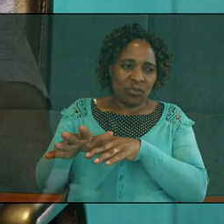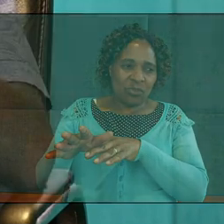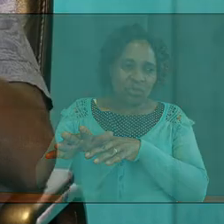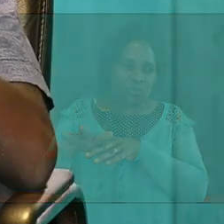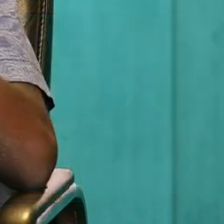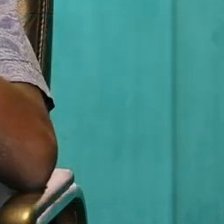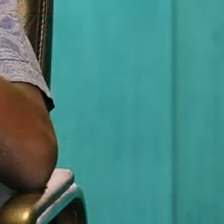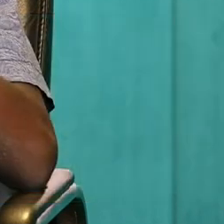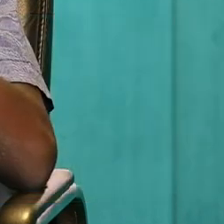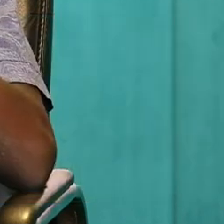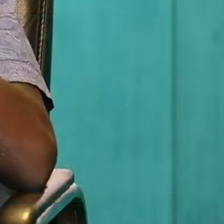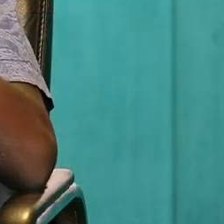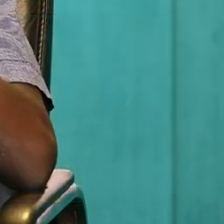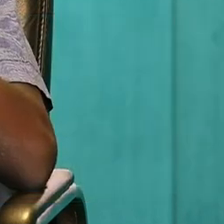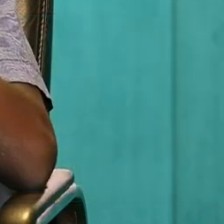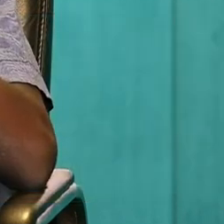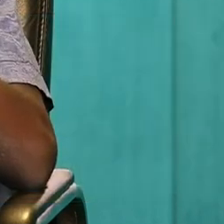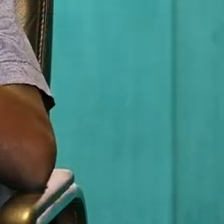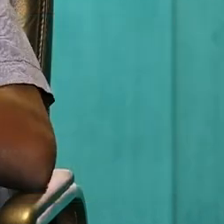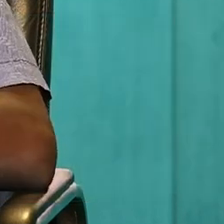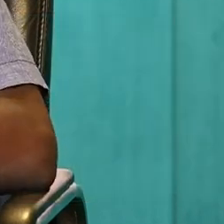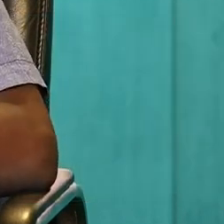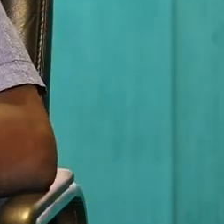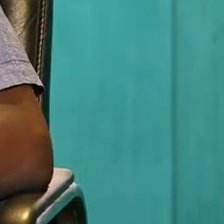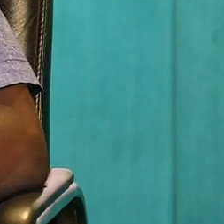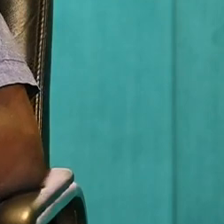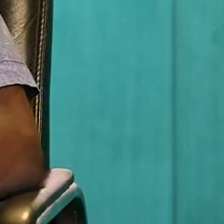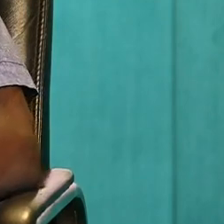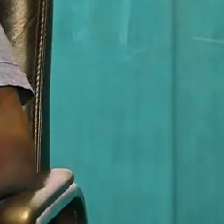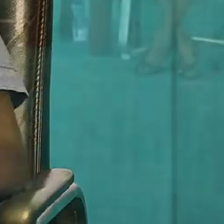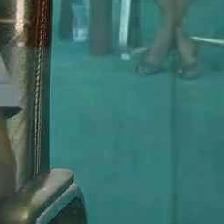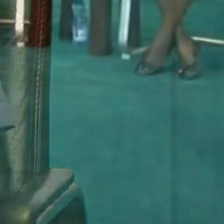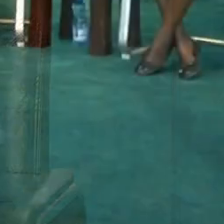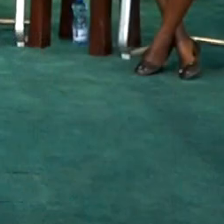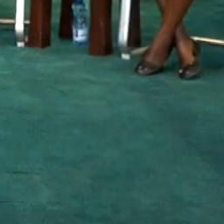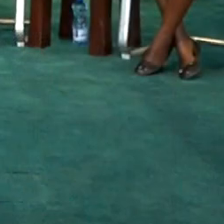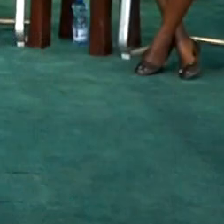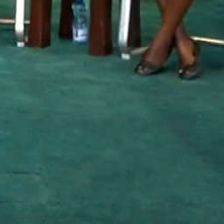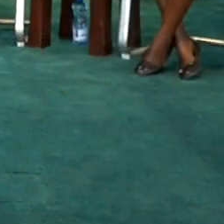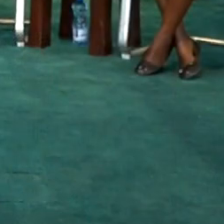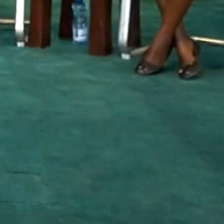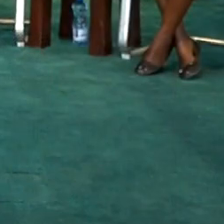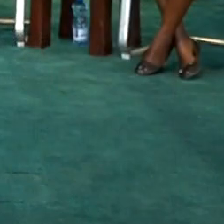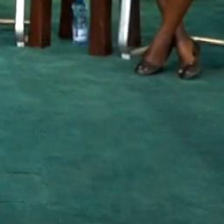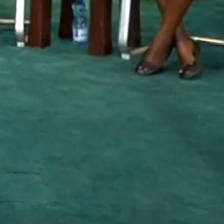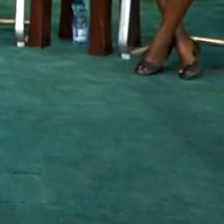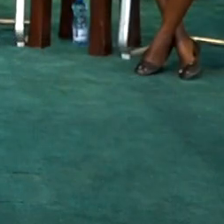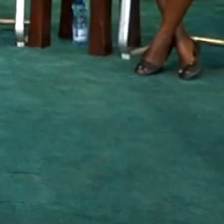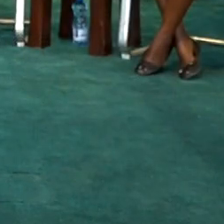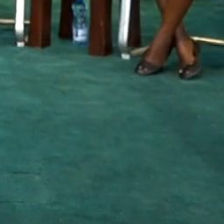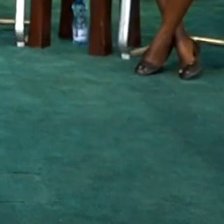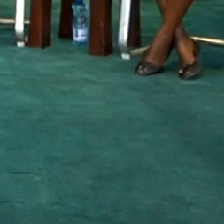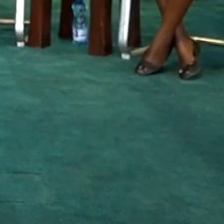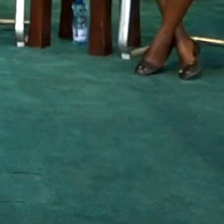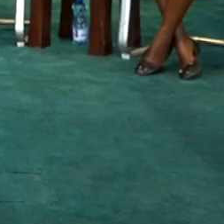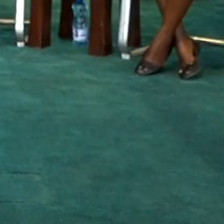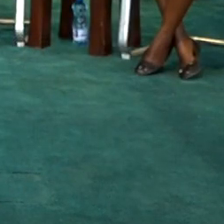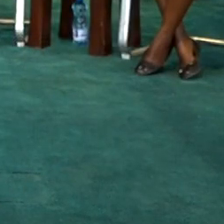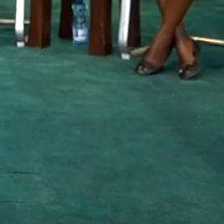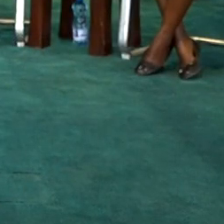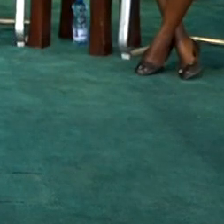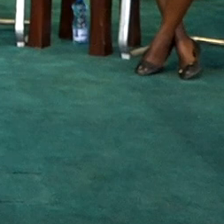and your character. Amen, amen. The influence of our friends will change our